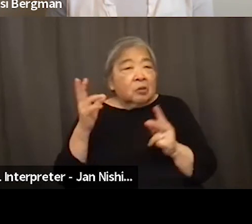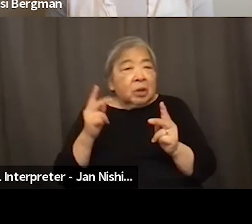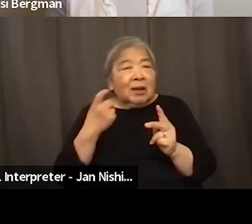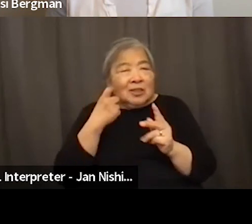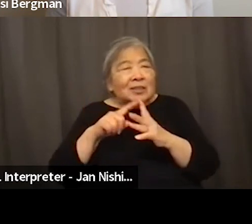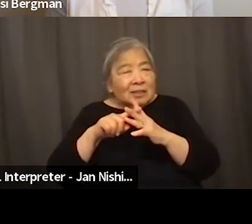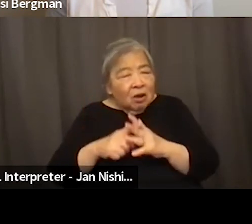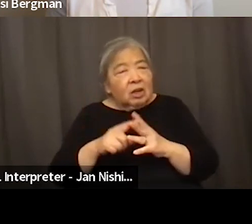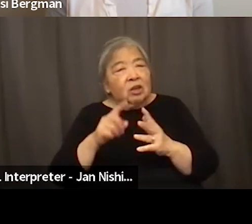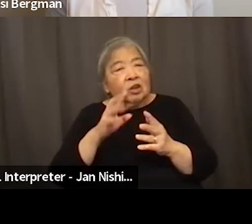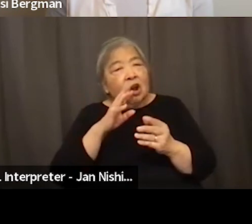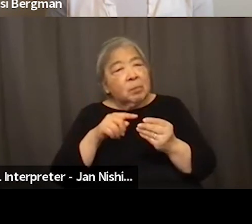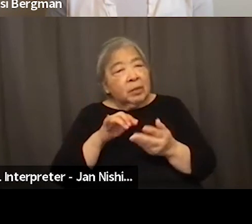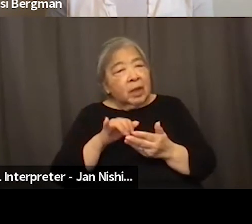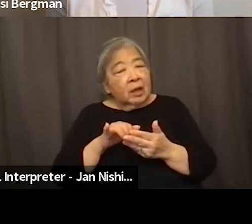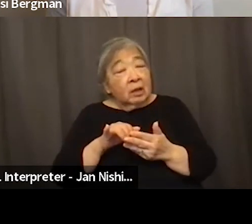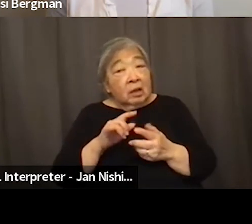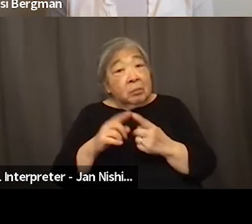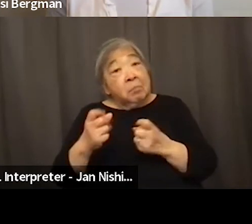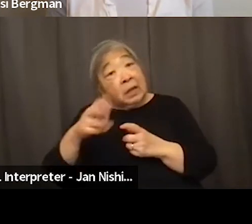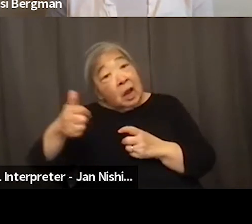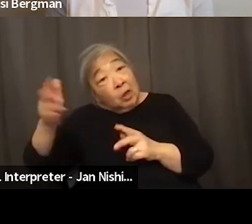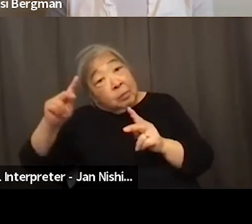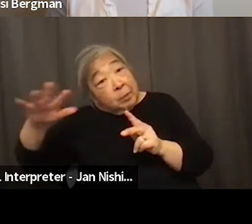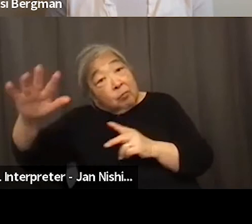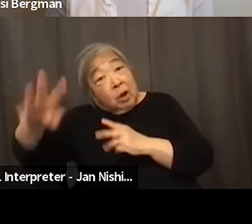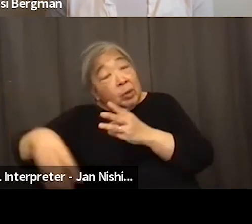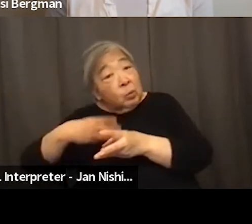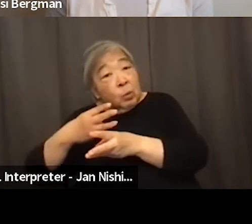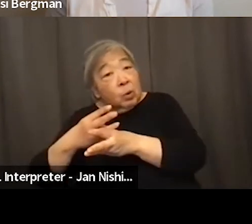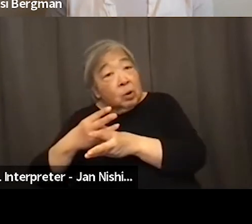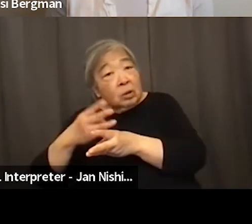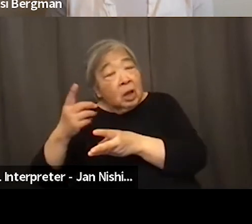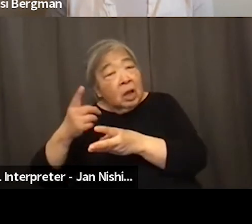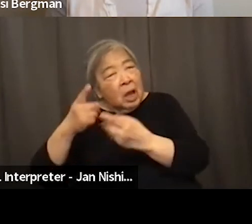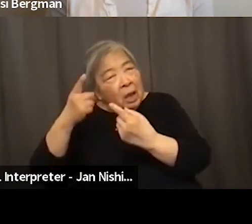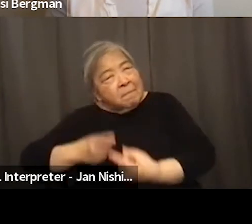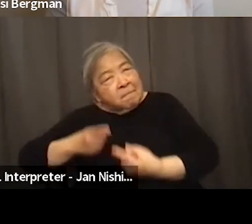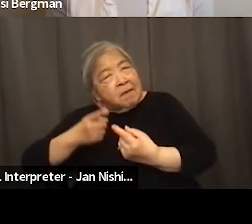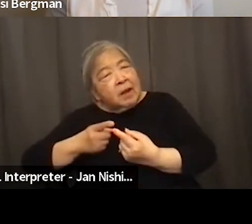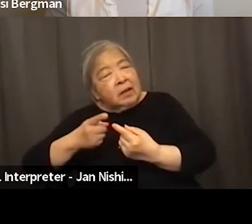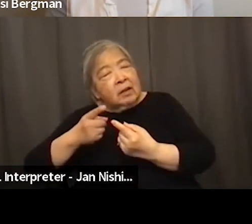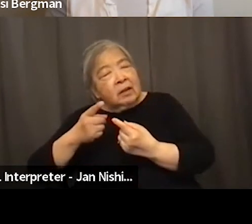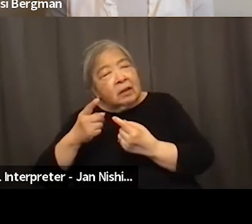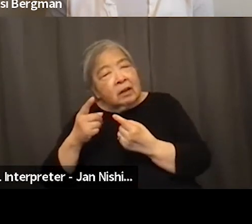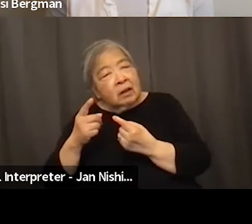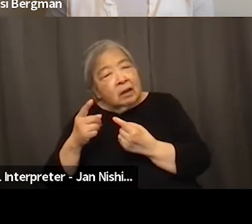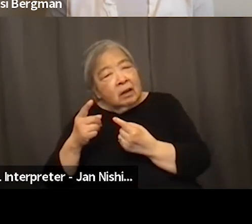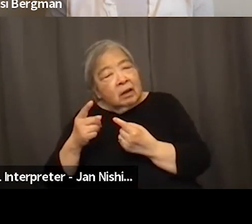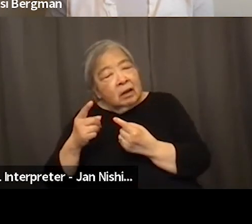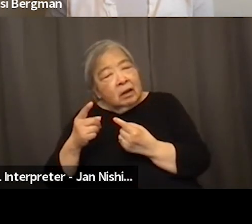talk about that, but that many other people around the world have been doing and have been fighting, like the